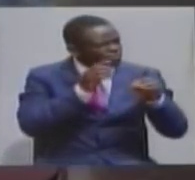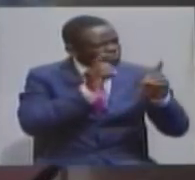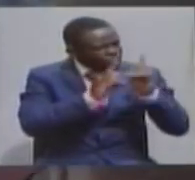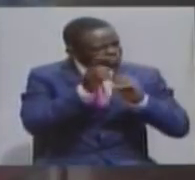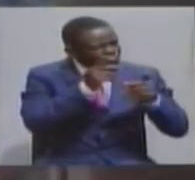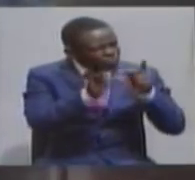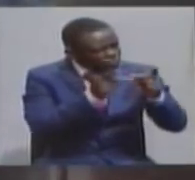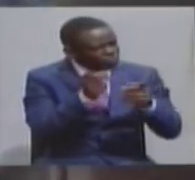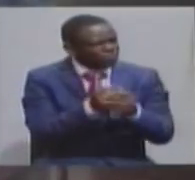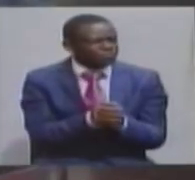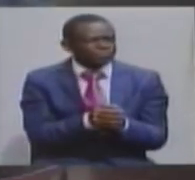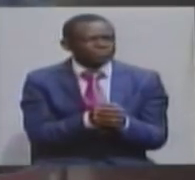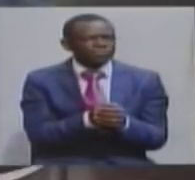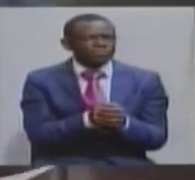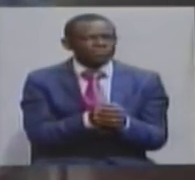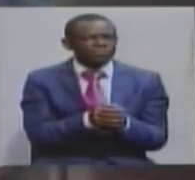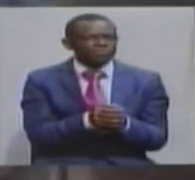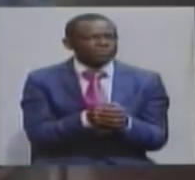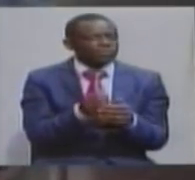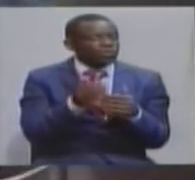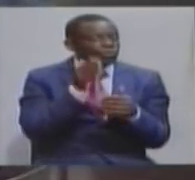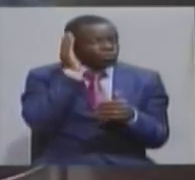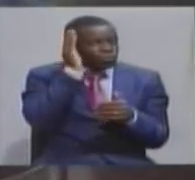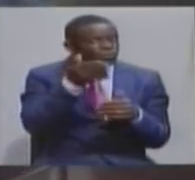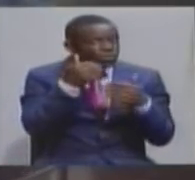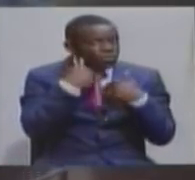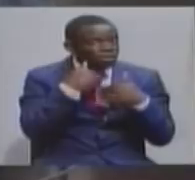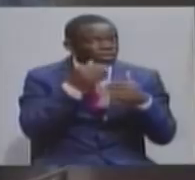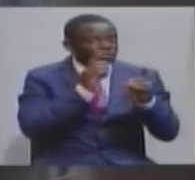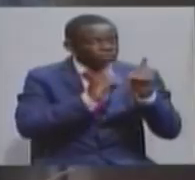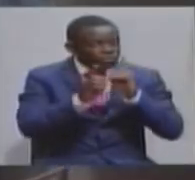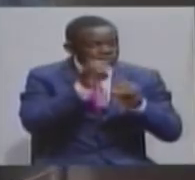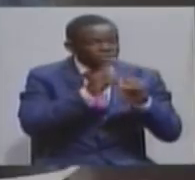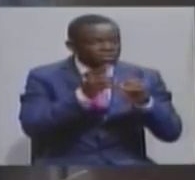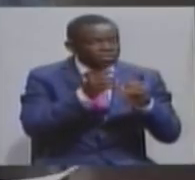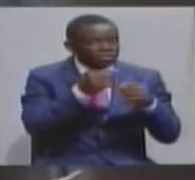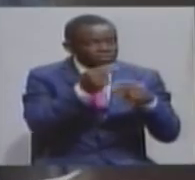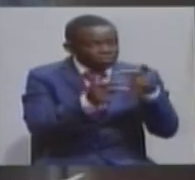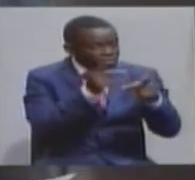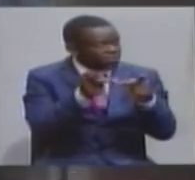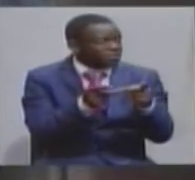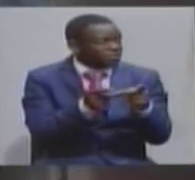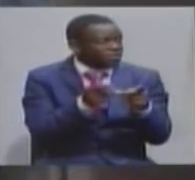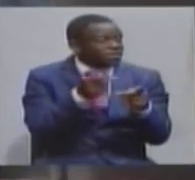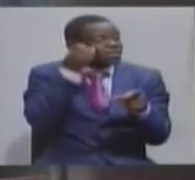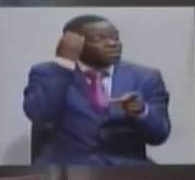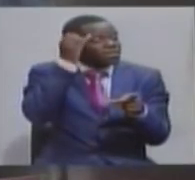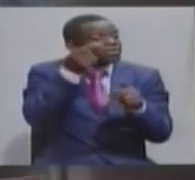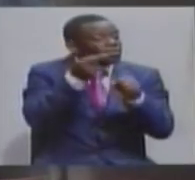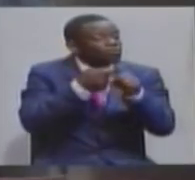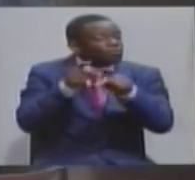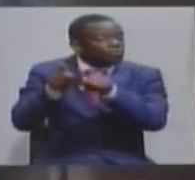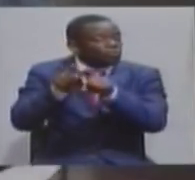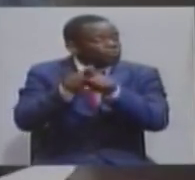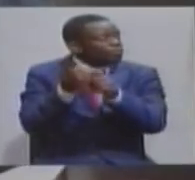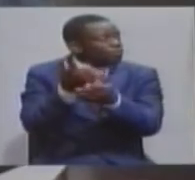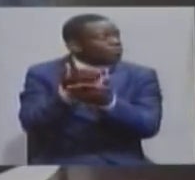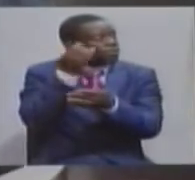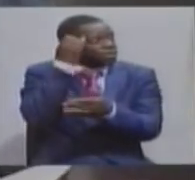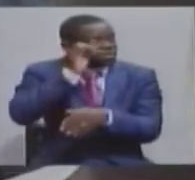mean, there's dialogue code. Yes. Commonwealth code for that's why I'm asking. Commonwealth-led initiative. And now, what is this? You